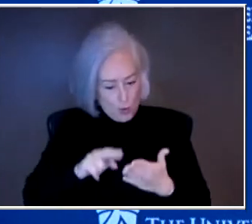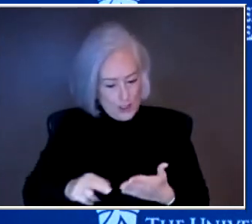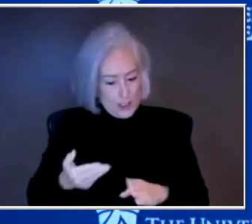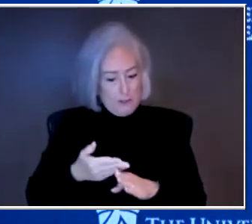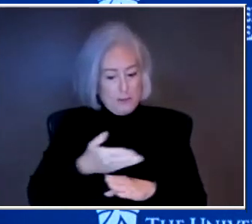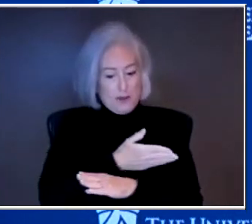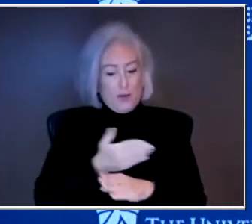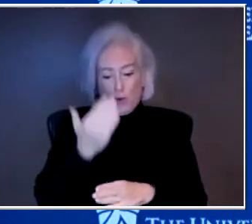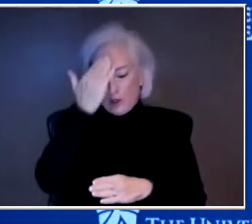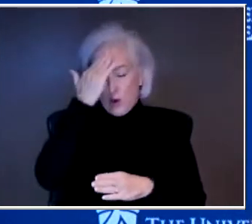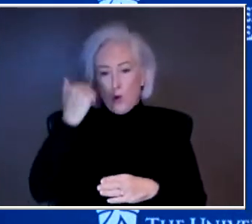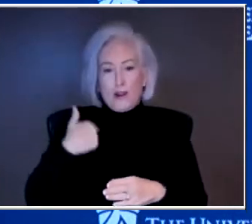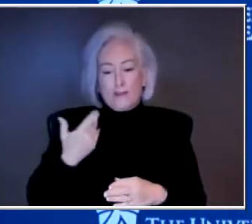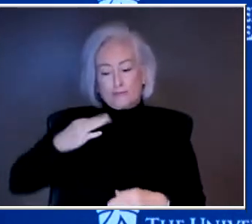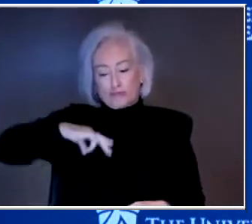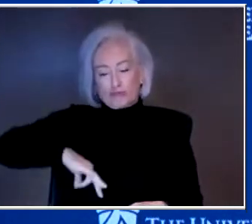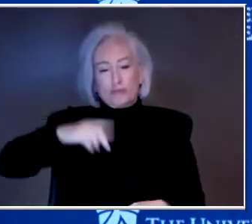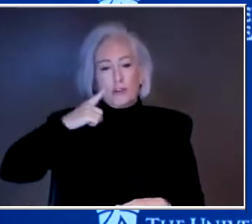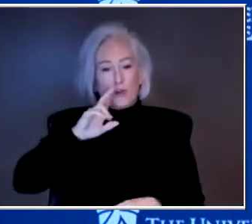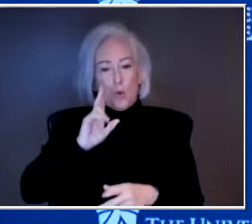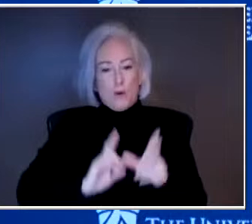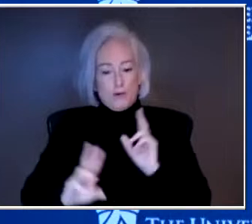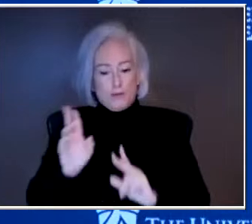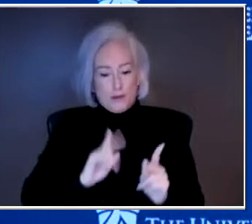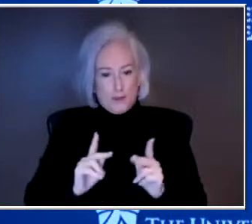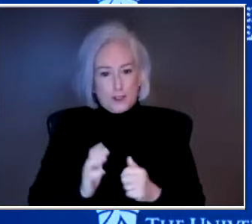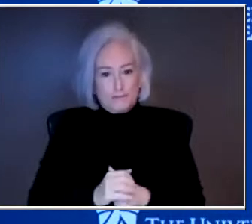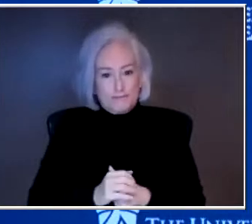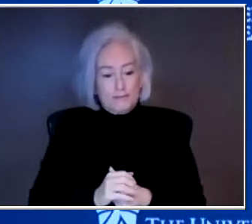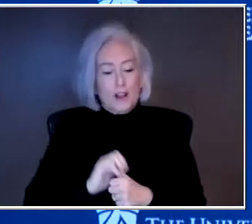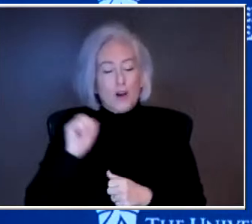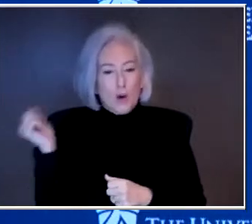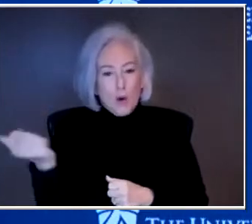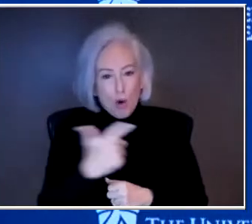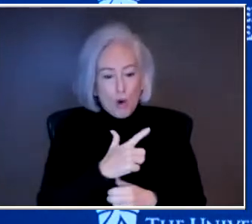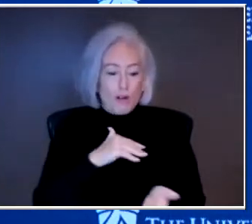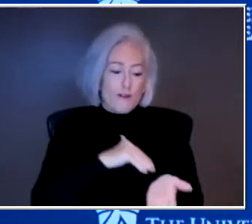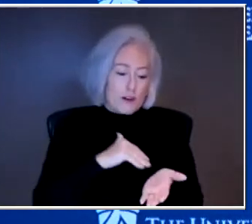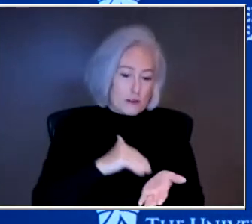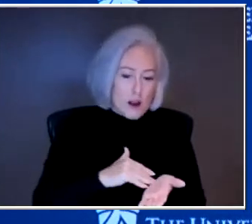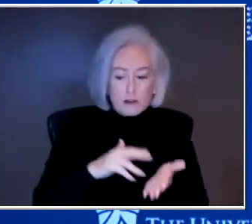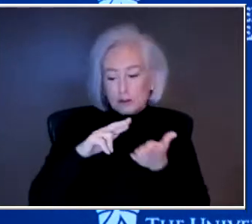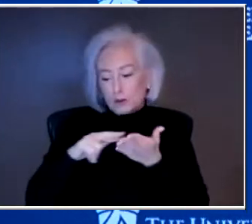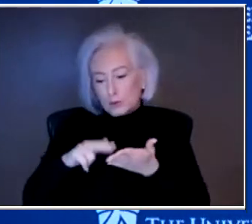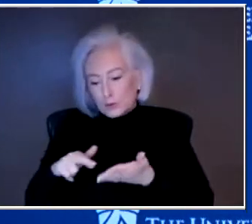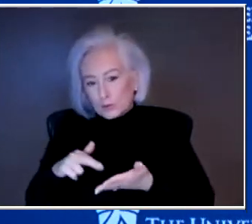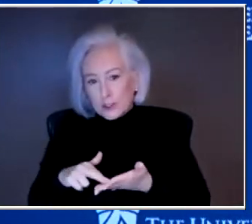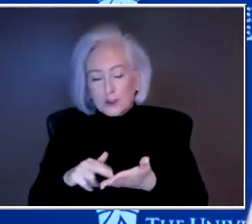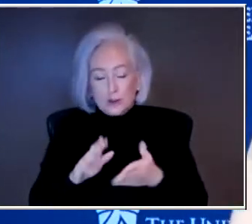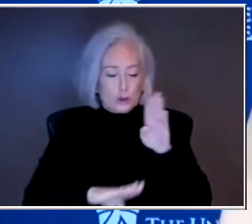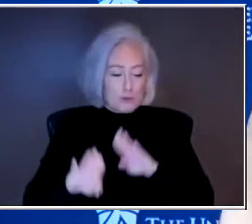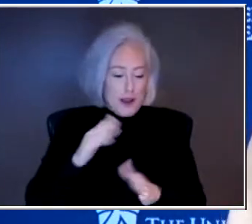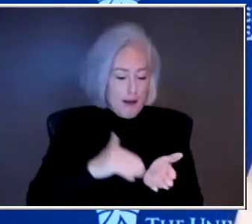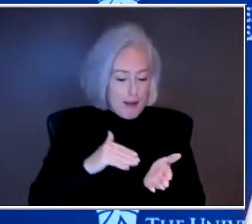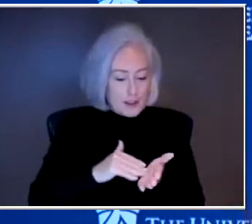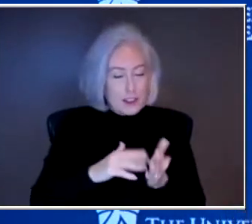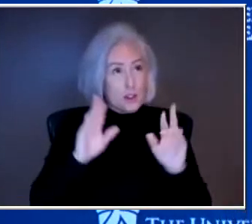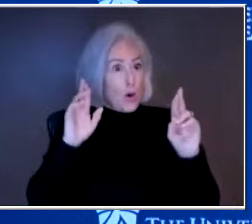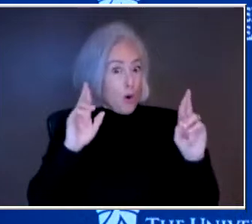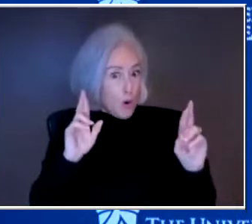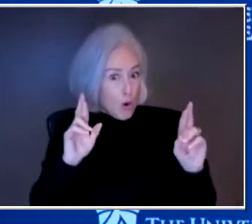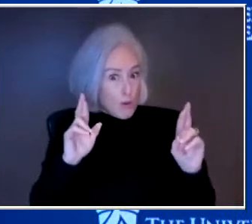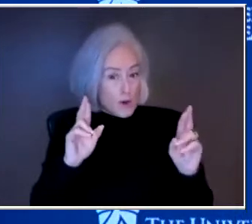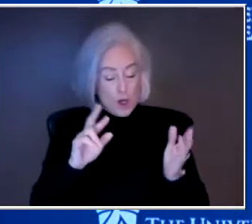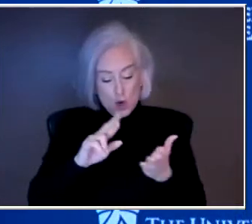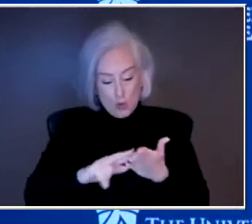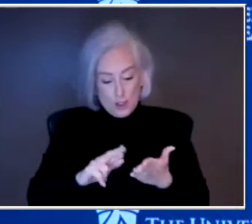but I think all of our radiation oncologists, physicists, biologists, we're hopeful that our research will transition into patients in the